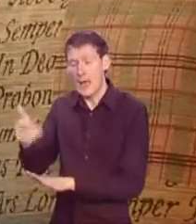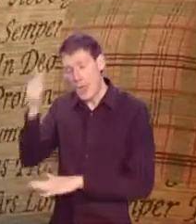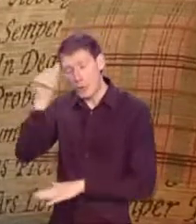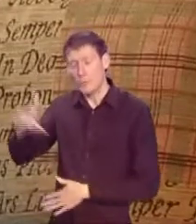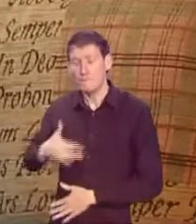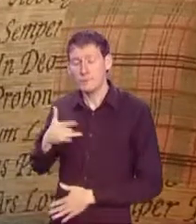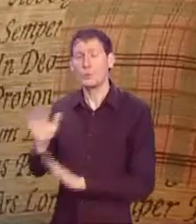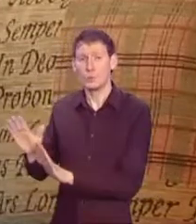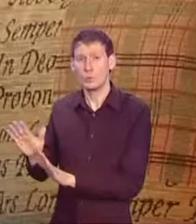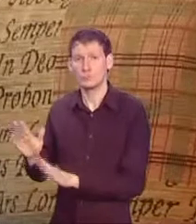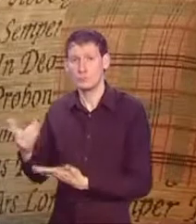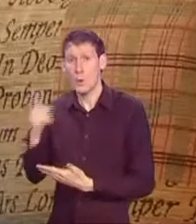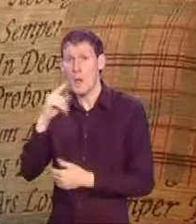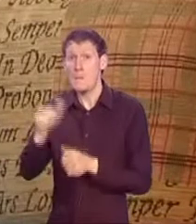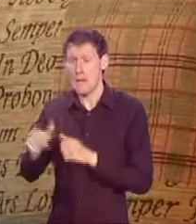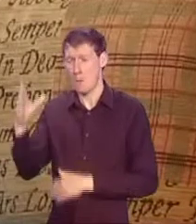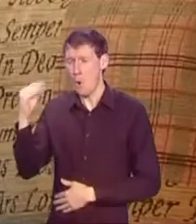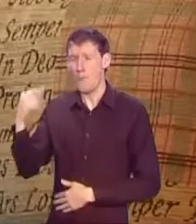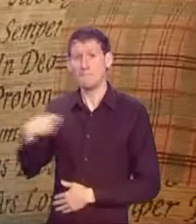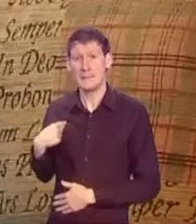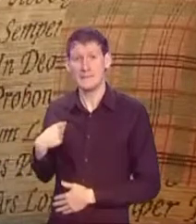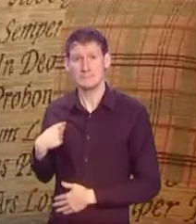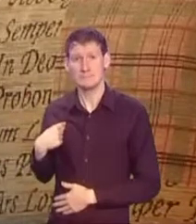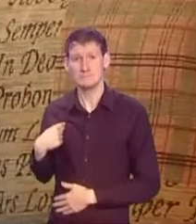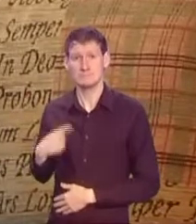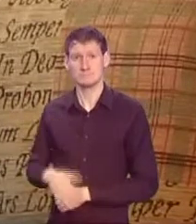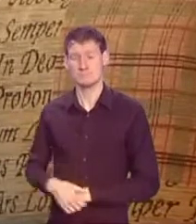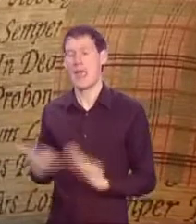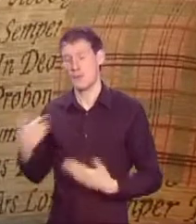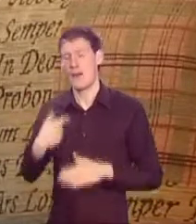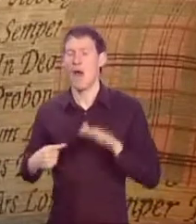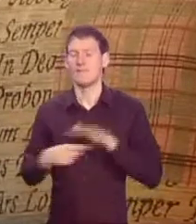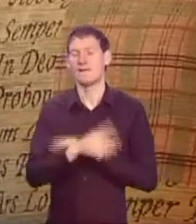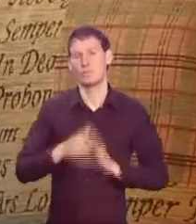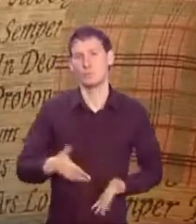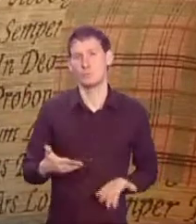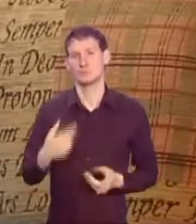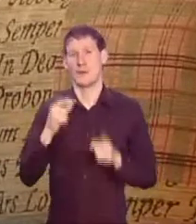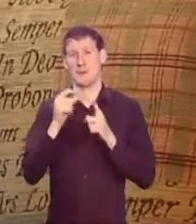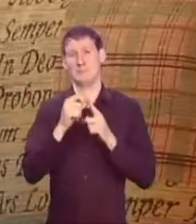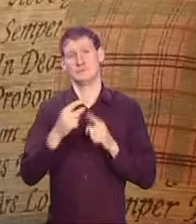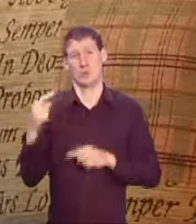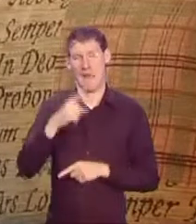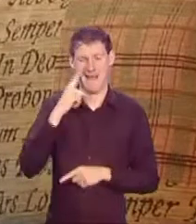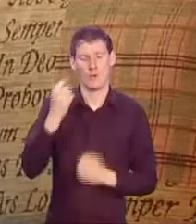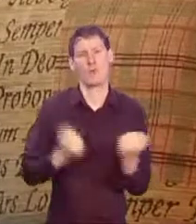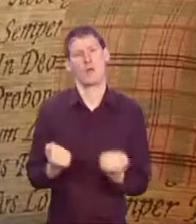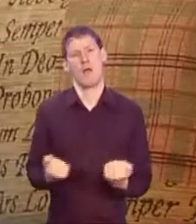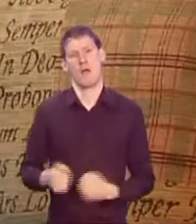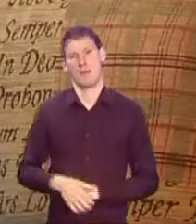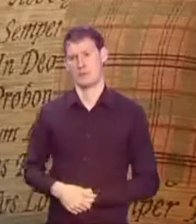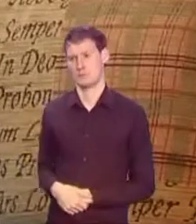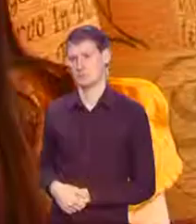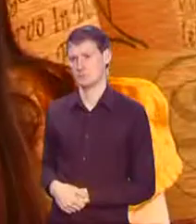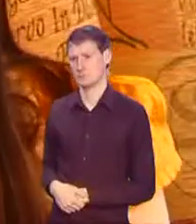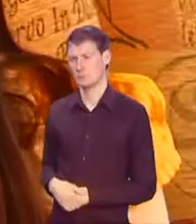you feel, but it won't get any better if you just moan to me. Anyway, I have to get a move on. Pete's coming to look at the